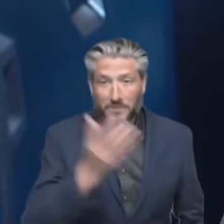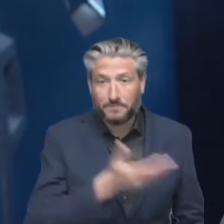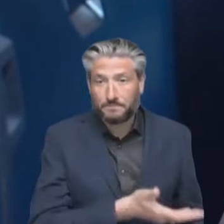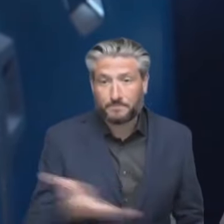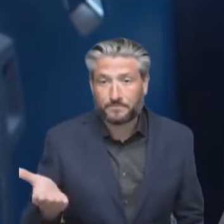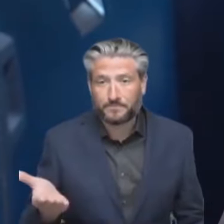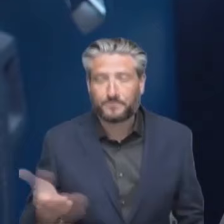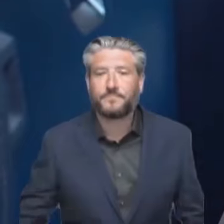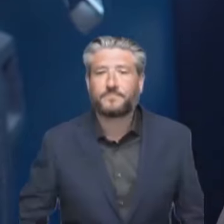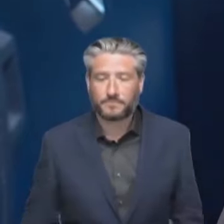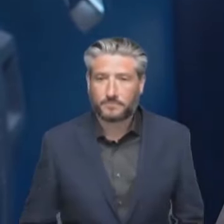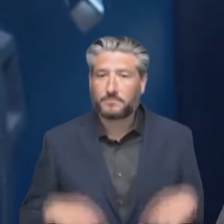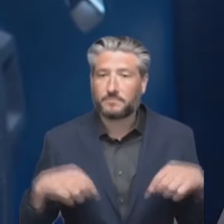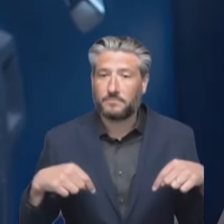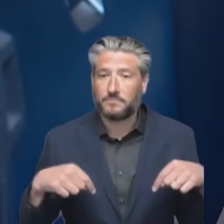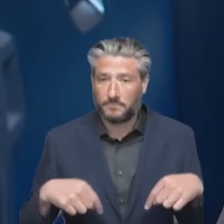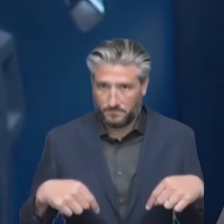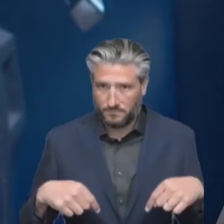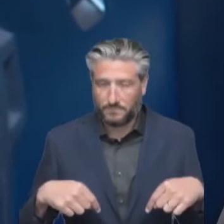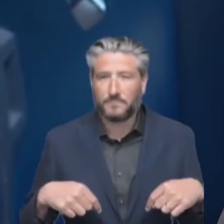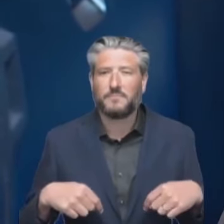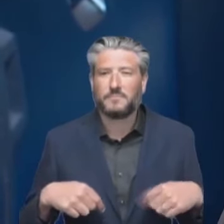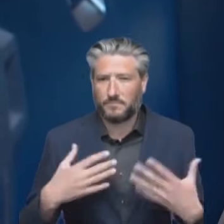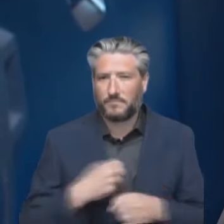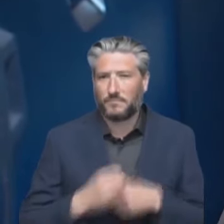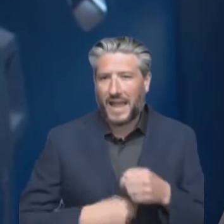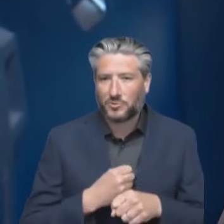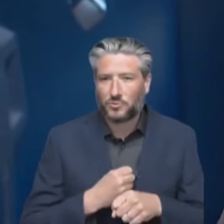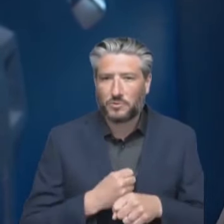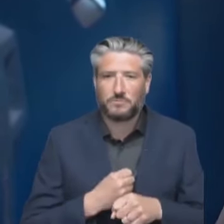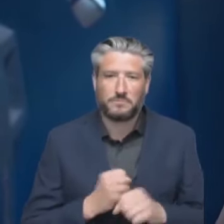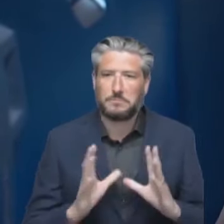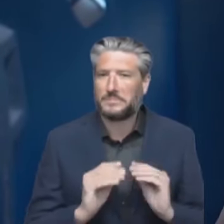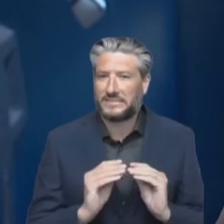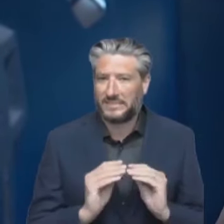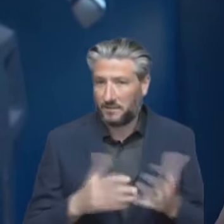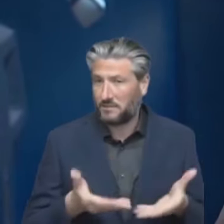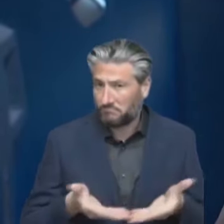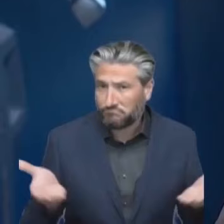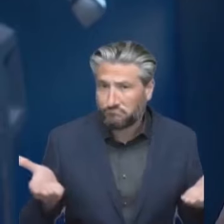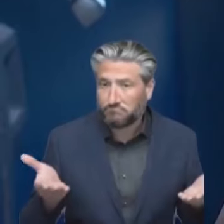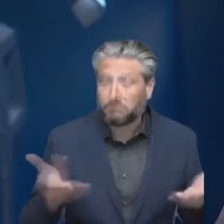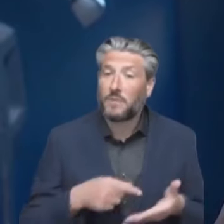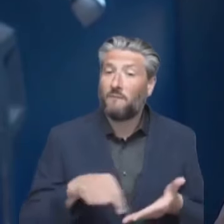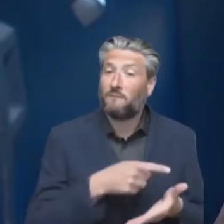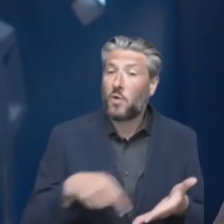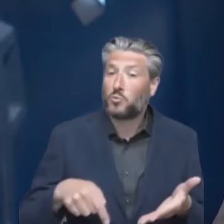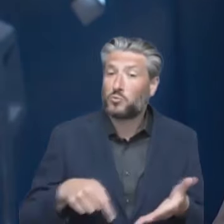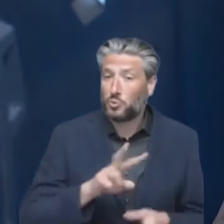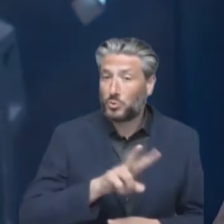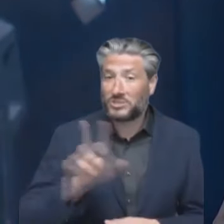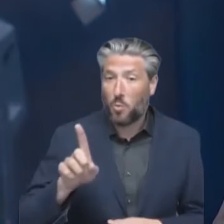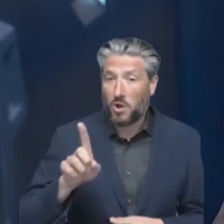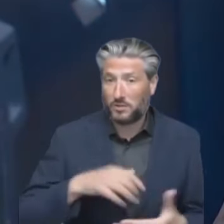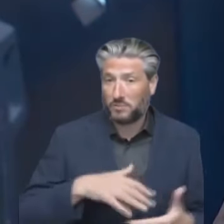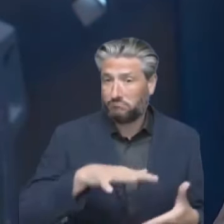AGM was asked to vote on 22 resolutions, 21 ordinary and one extraordinary. Let me remind you that